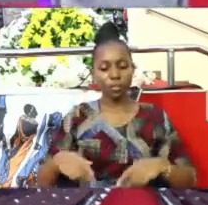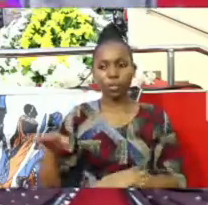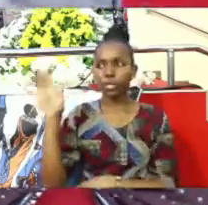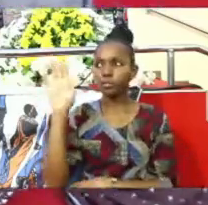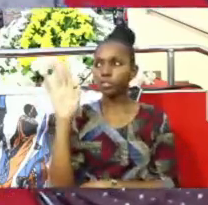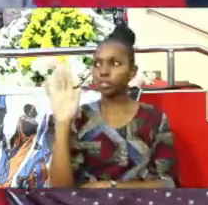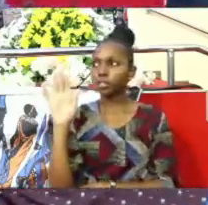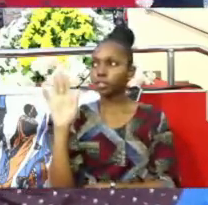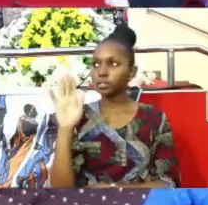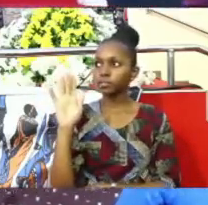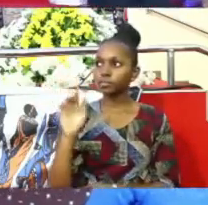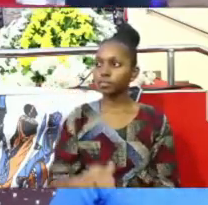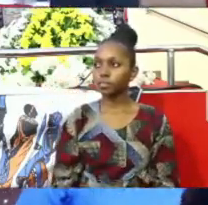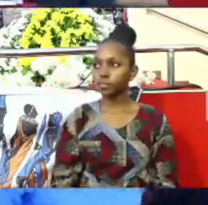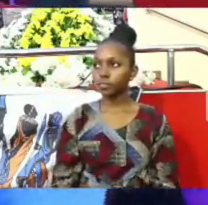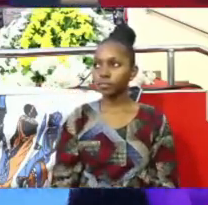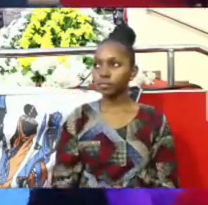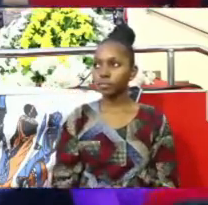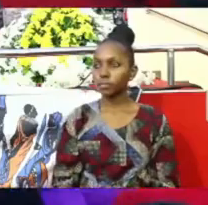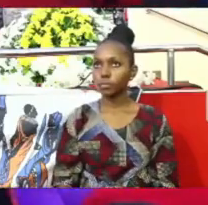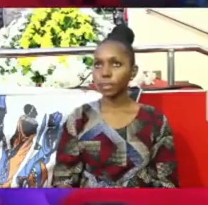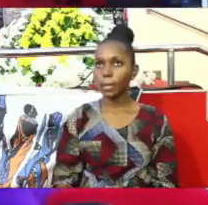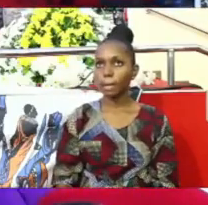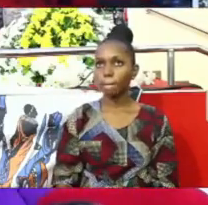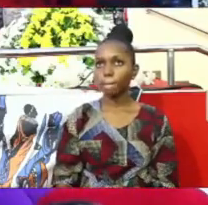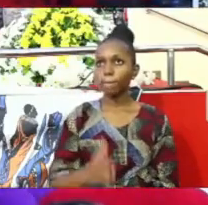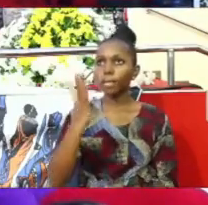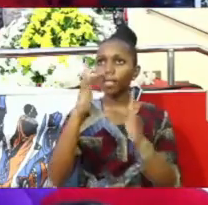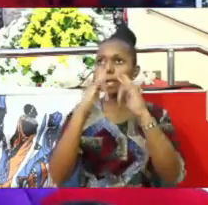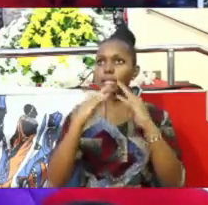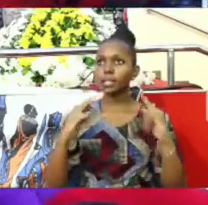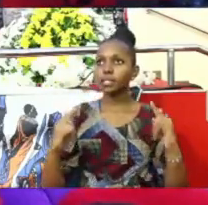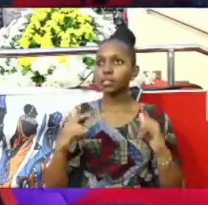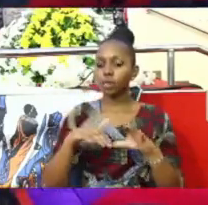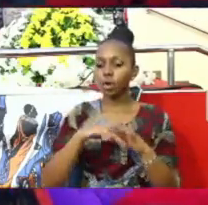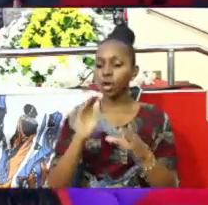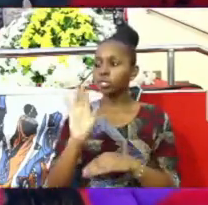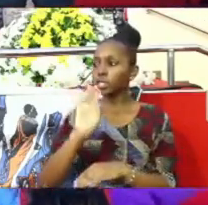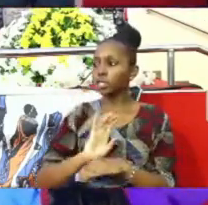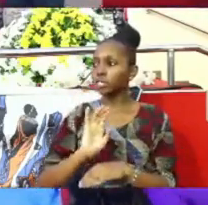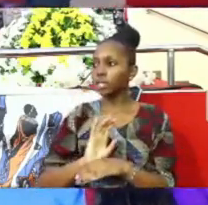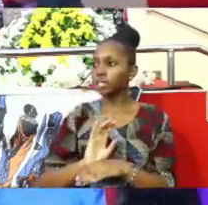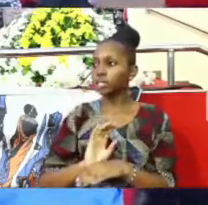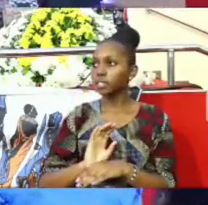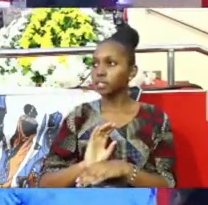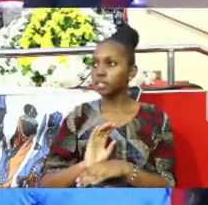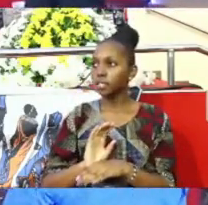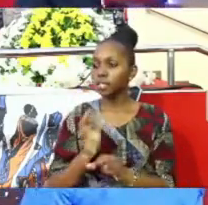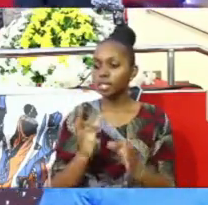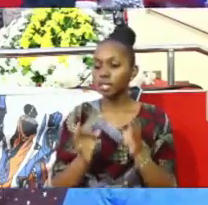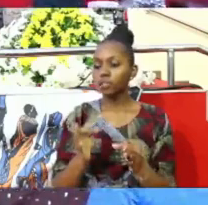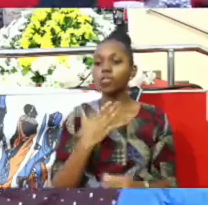Up on the the staircase. Lift up your head, you'll see it. That you may receive, that Jesus